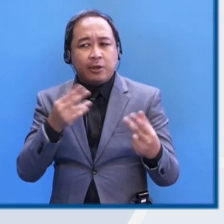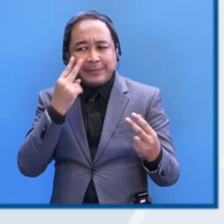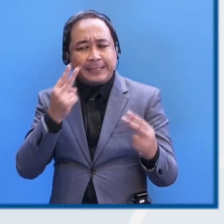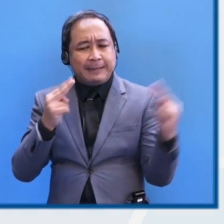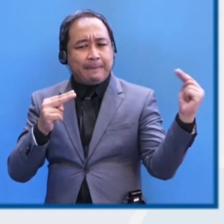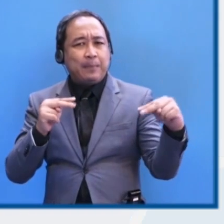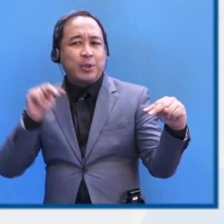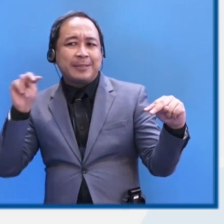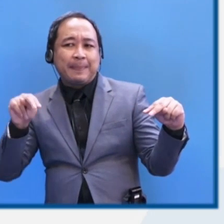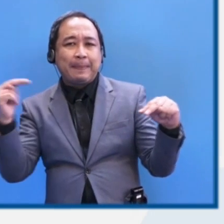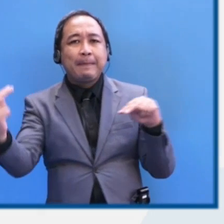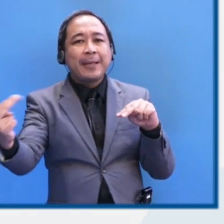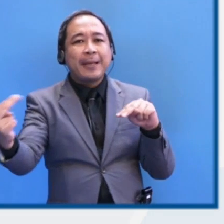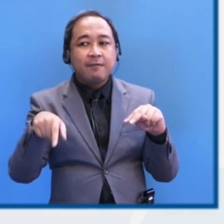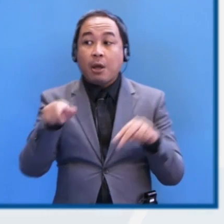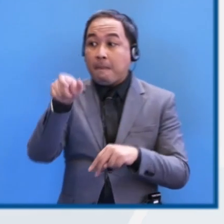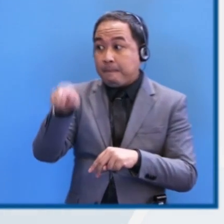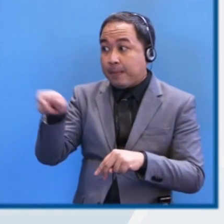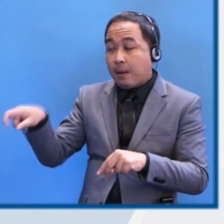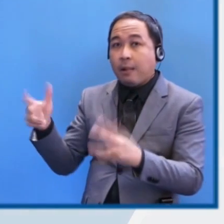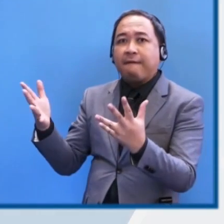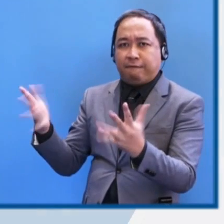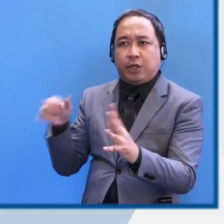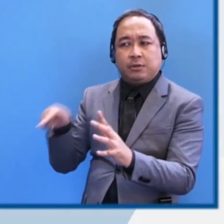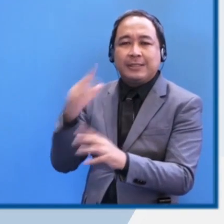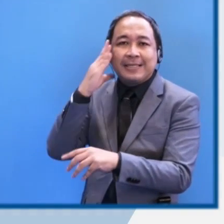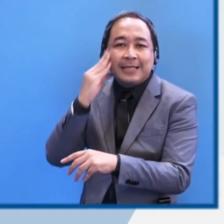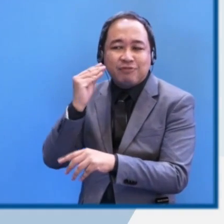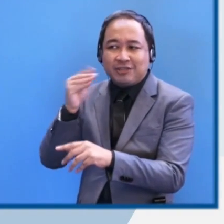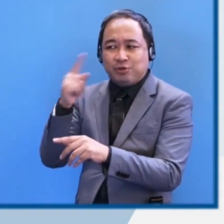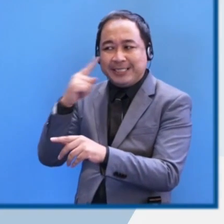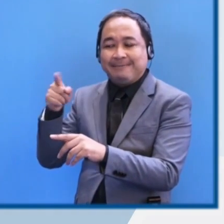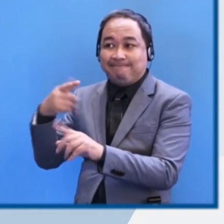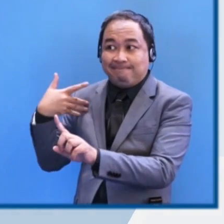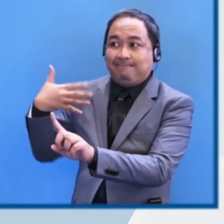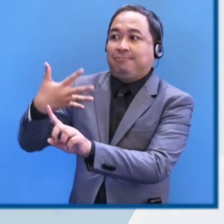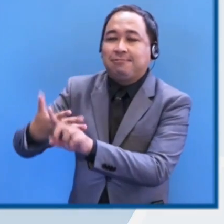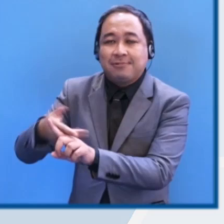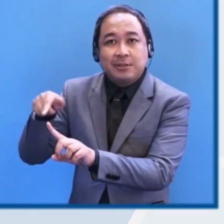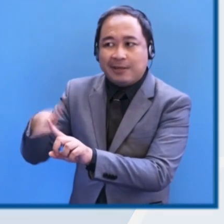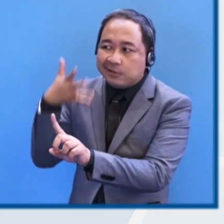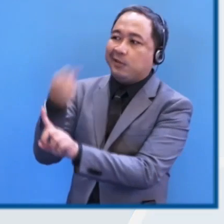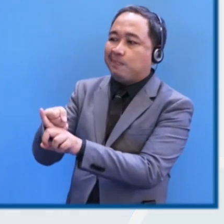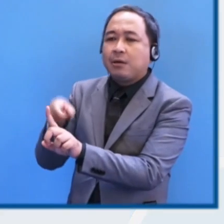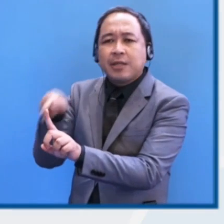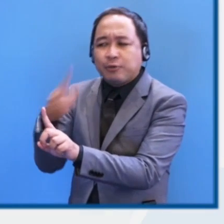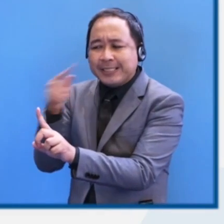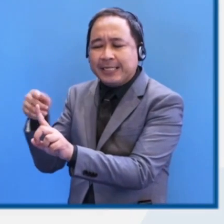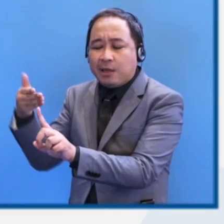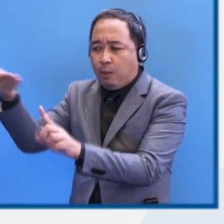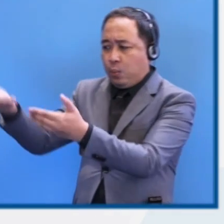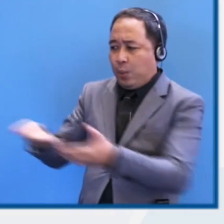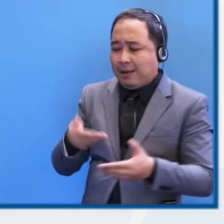the people who are experiencing it. So those risks, the priority threats, the